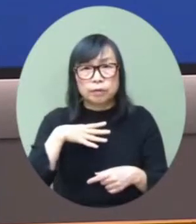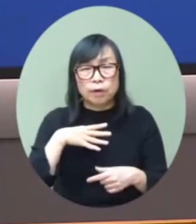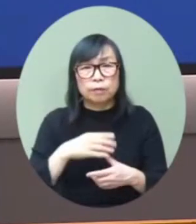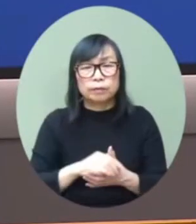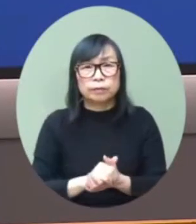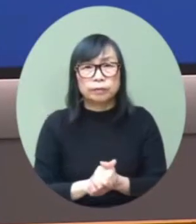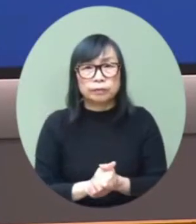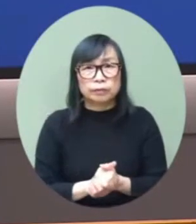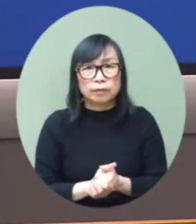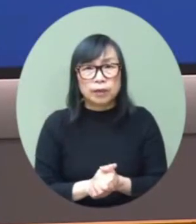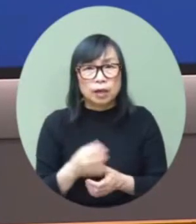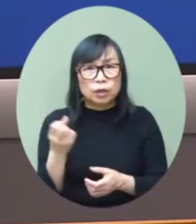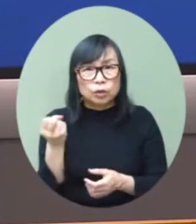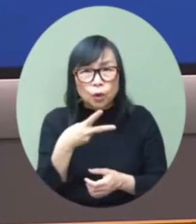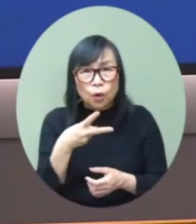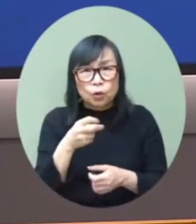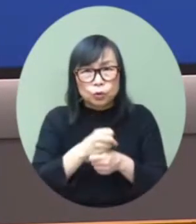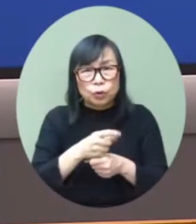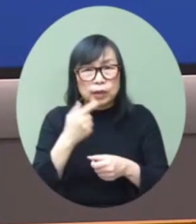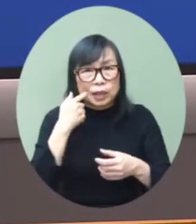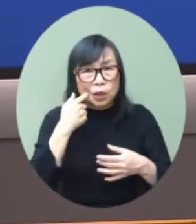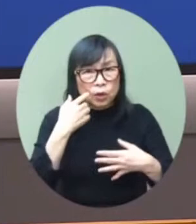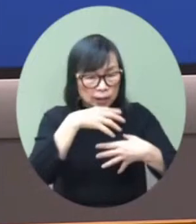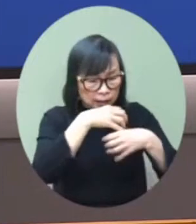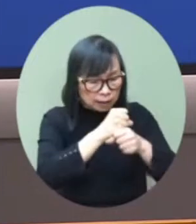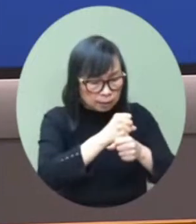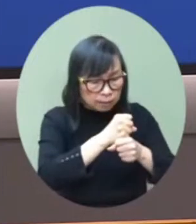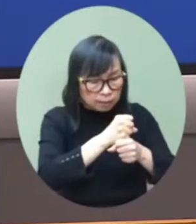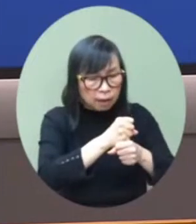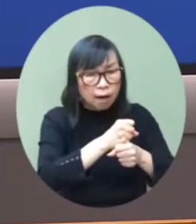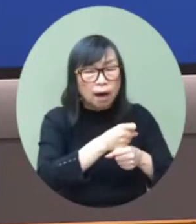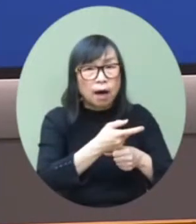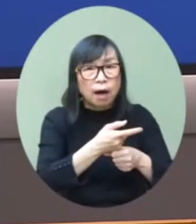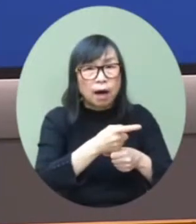This is the situation that we need to bear in mind.